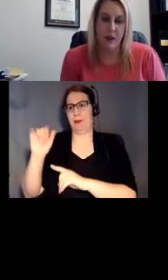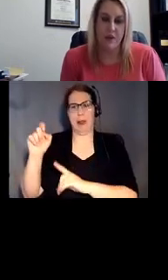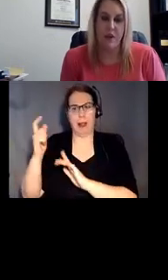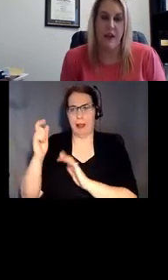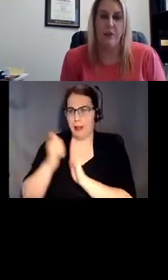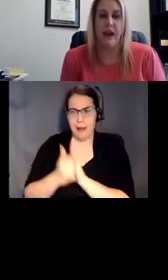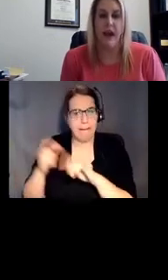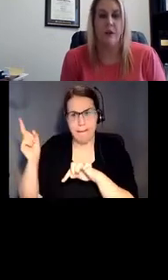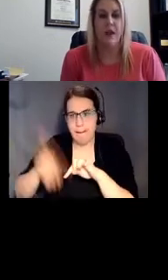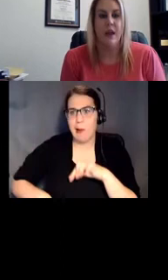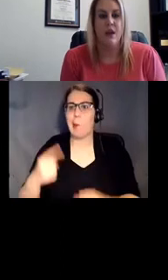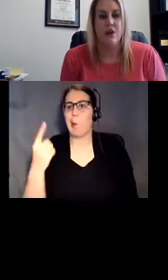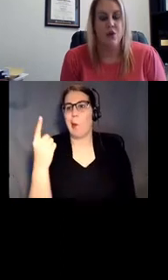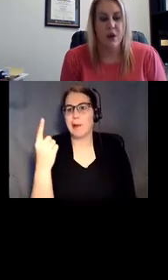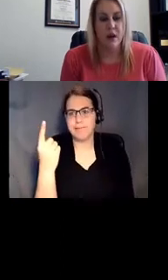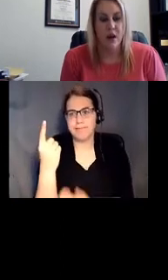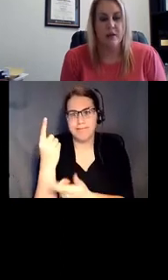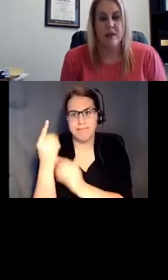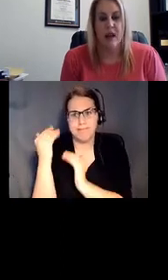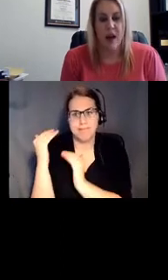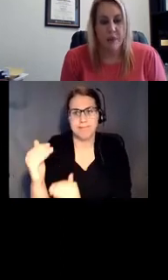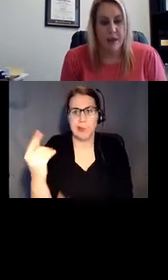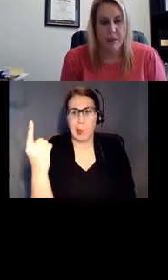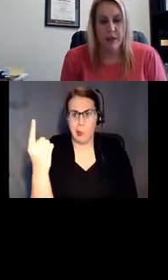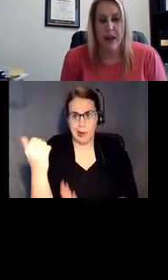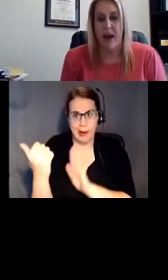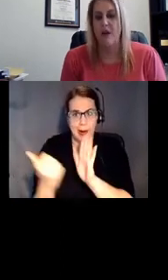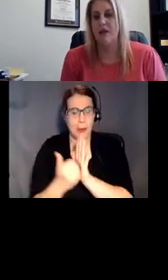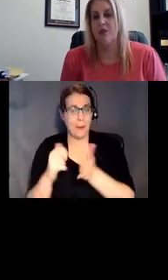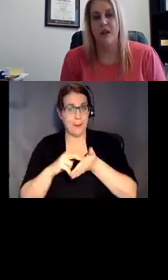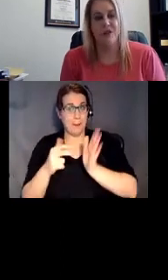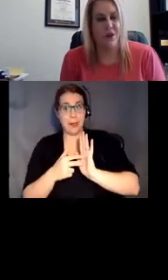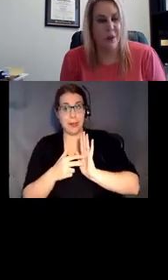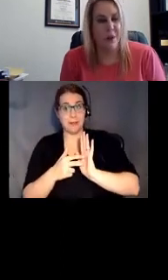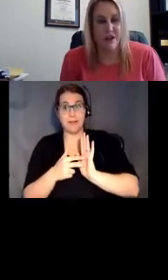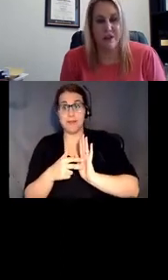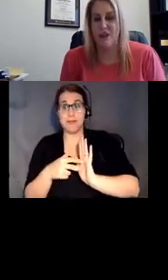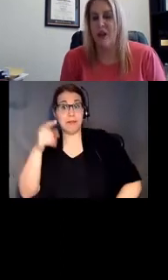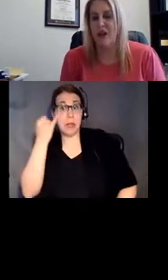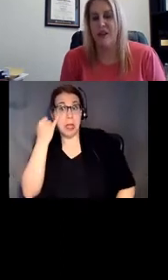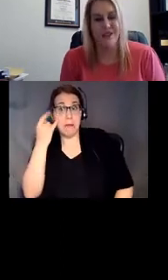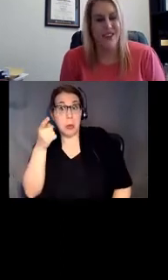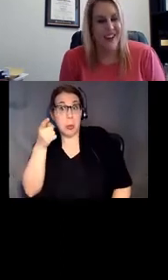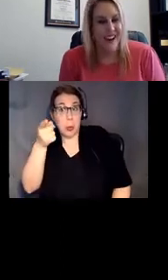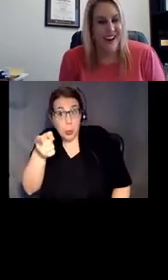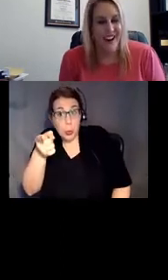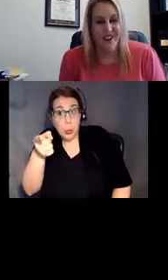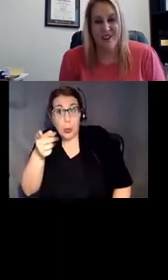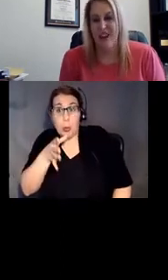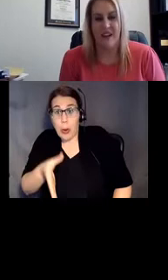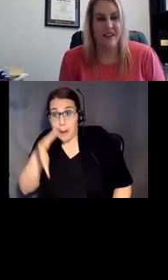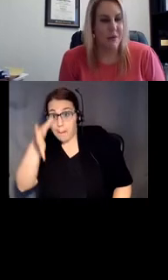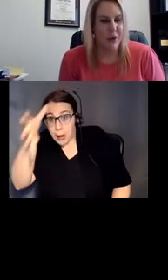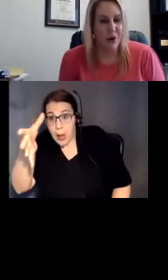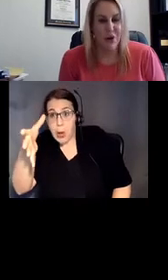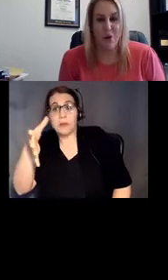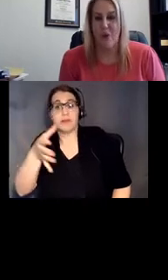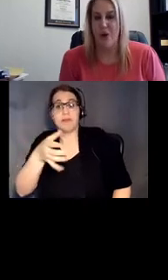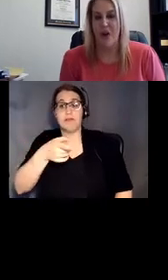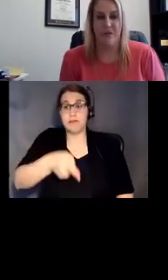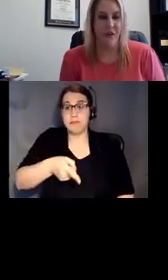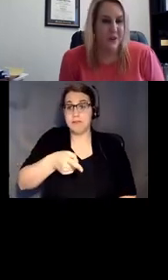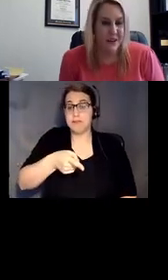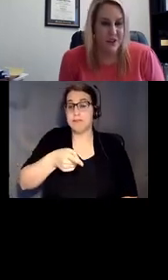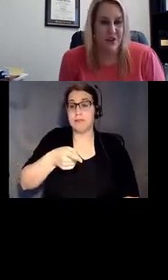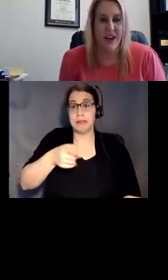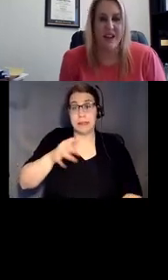who qualifies for an ABLE account, you cannot set up an ABLE account as well as their parents, as well as a neighbor